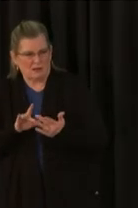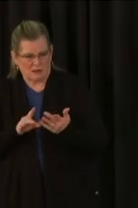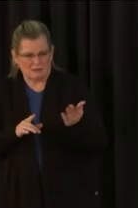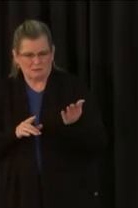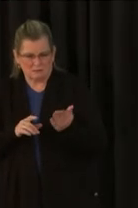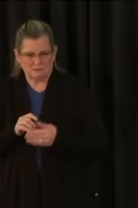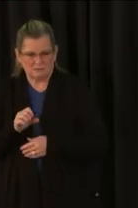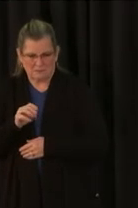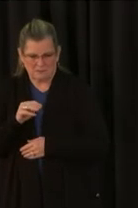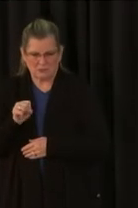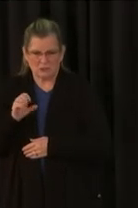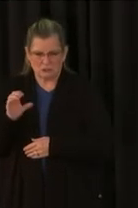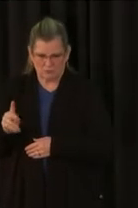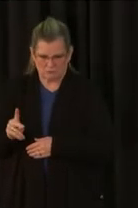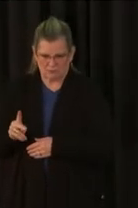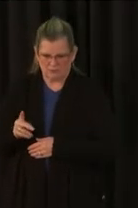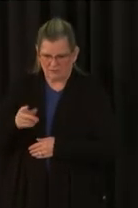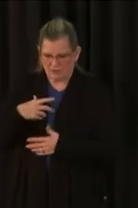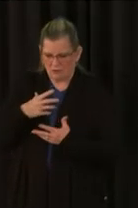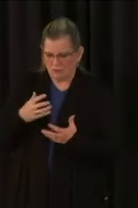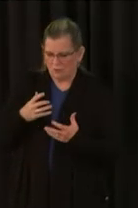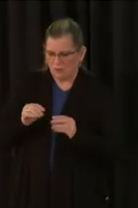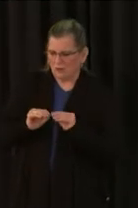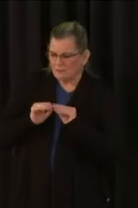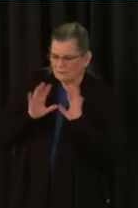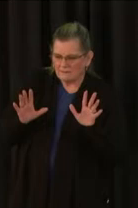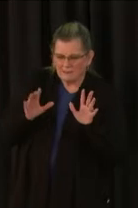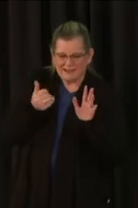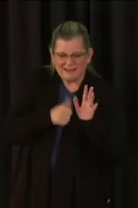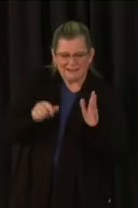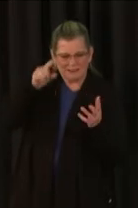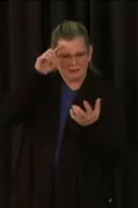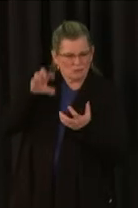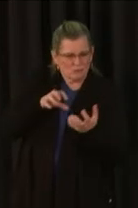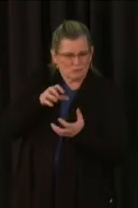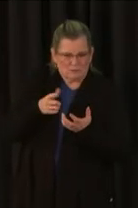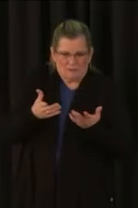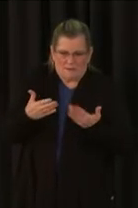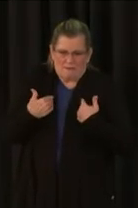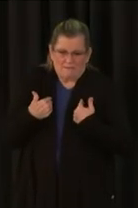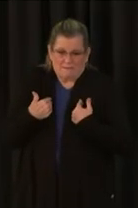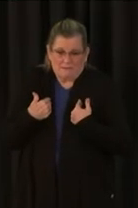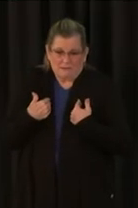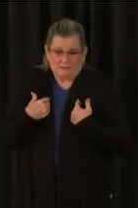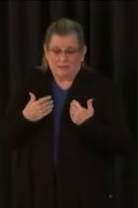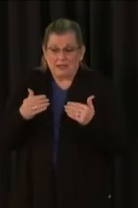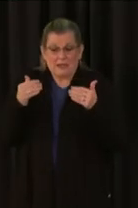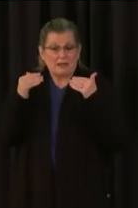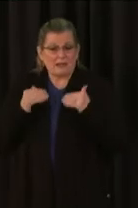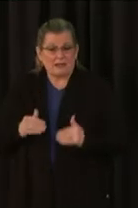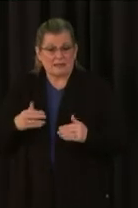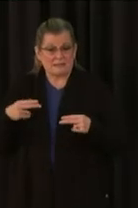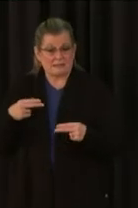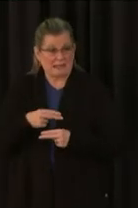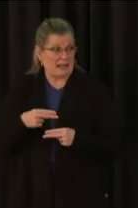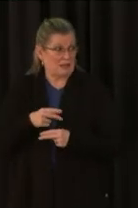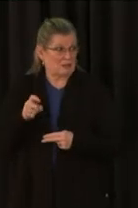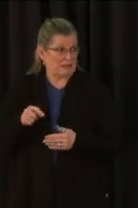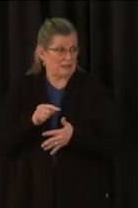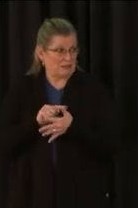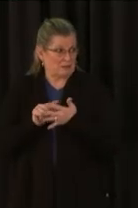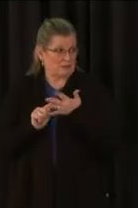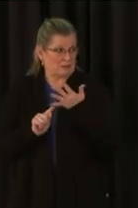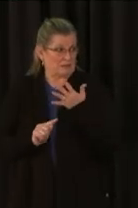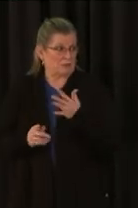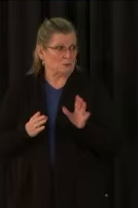some confusion. Supporting documentation. On to the next slide. You will notice that a lot of this has not changed much. We're